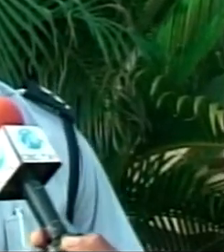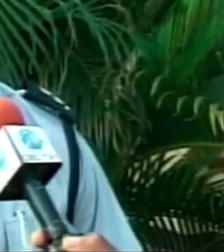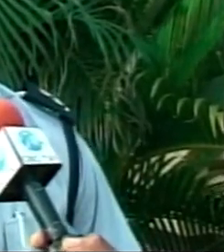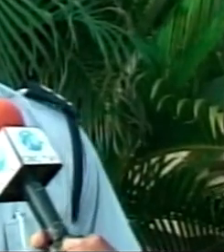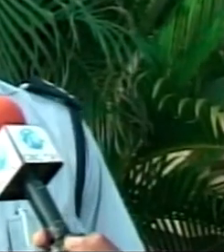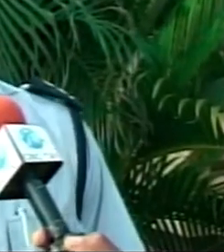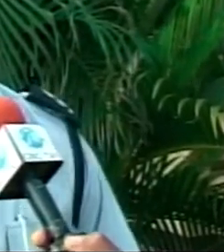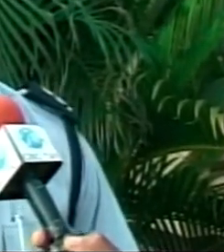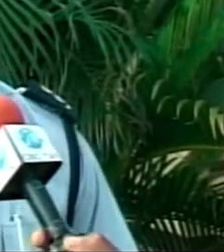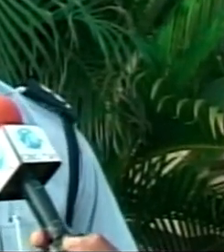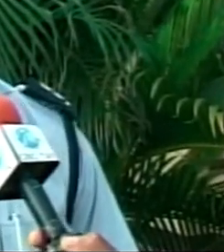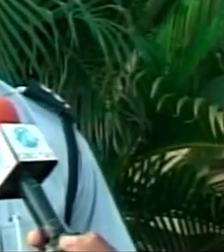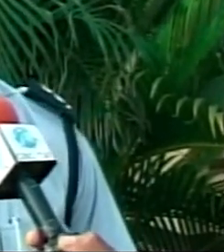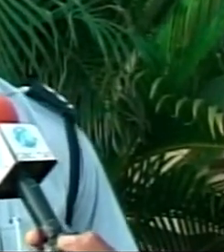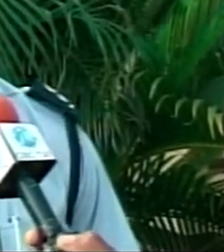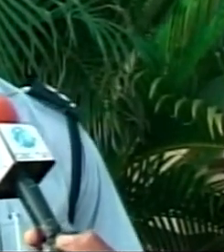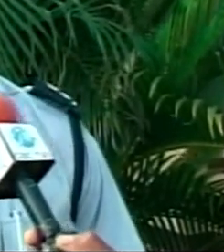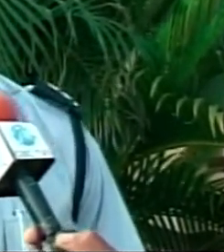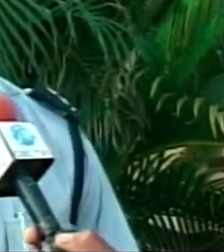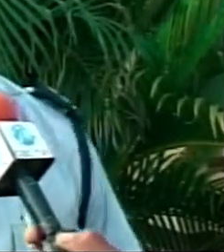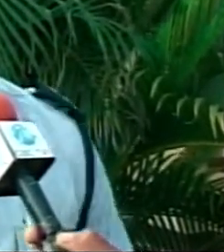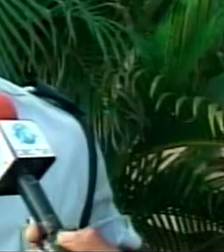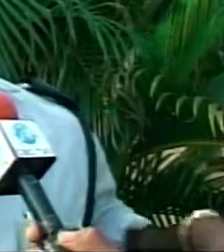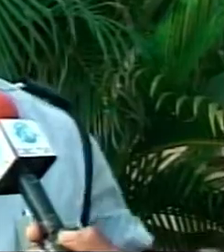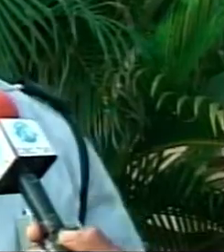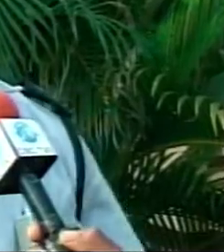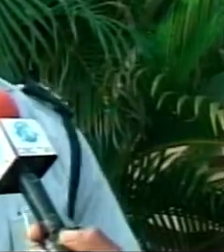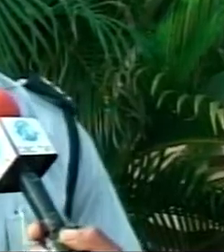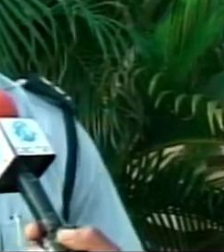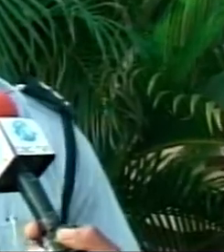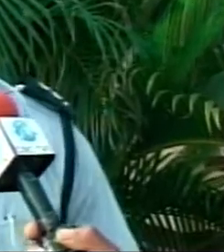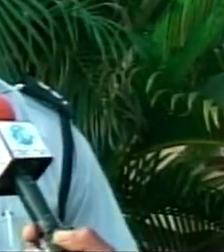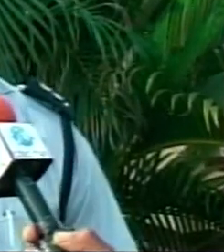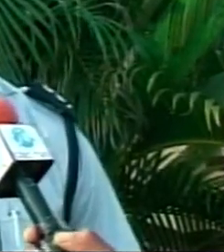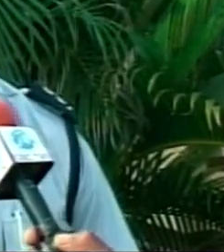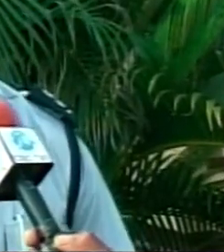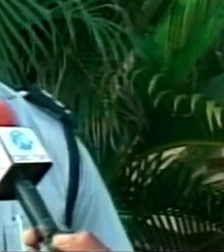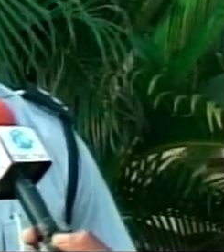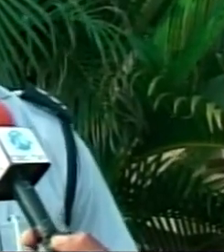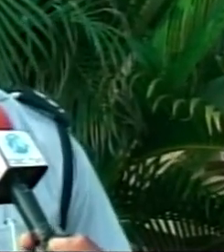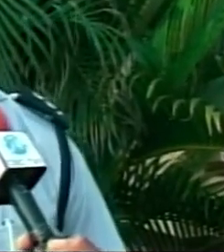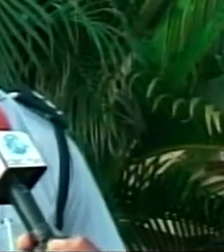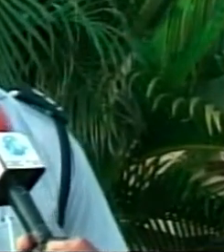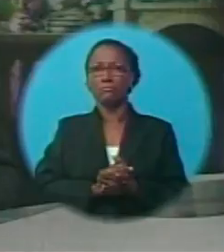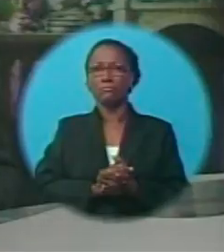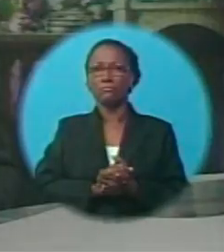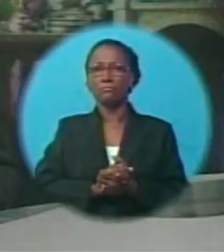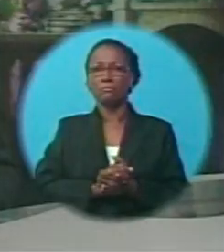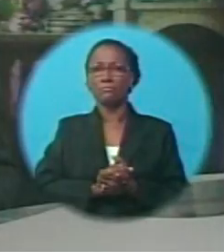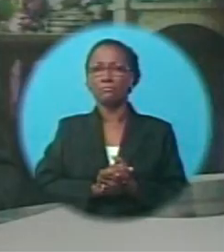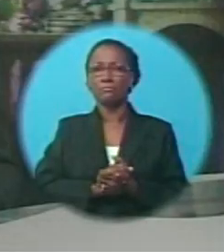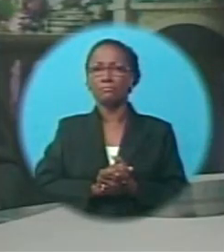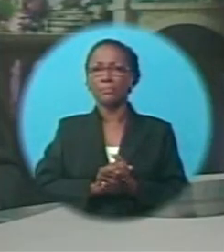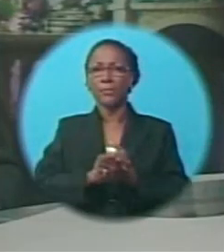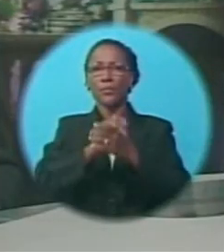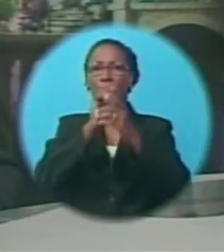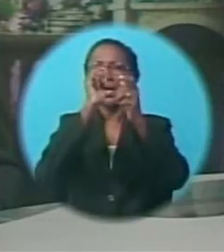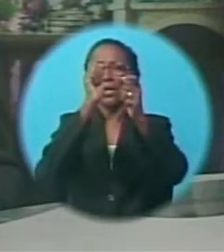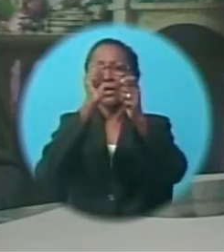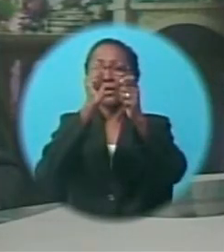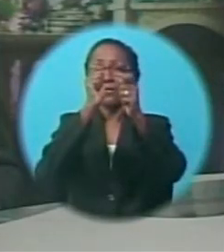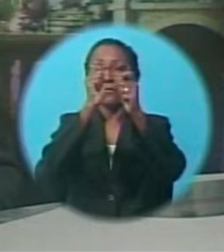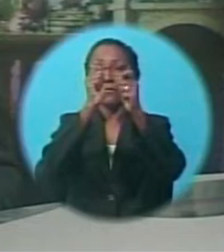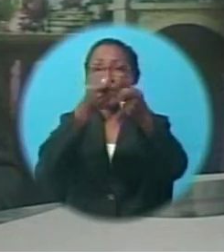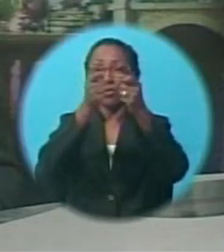important that police officers shoot at targets that are more or less shoot back at them instead of stationary targets. The Fishers of